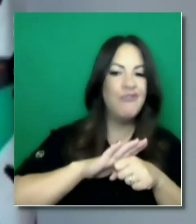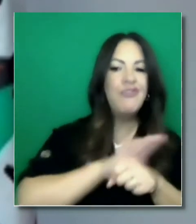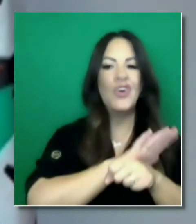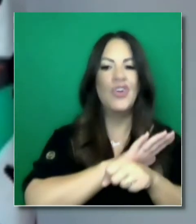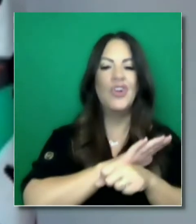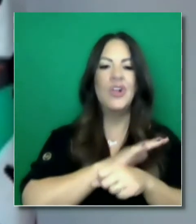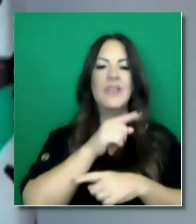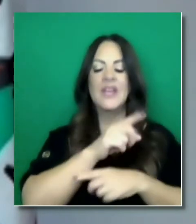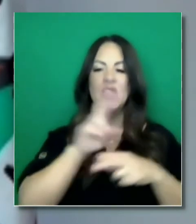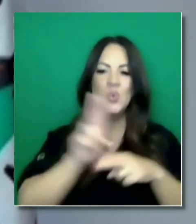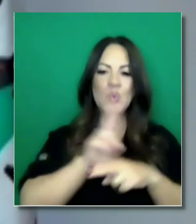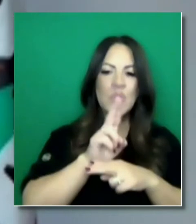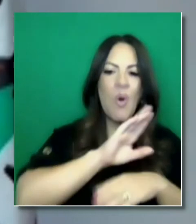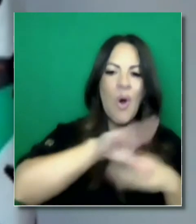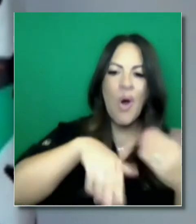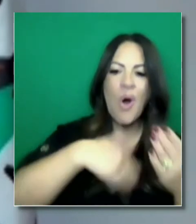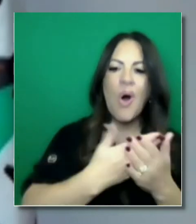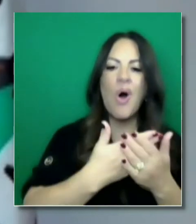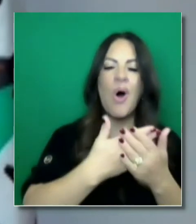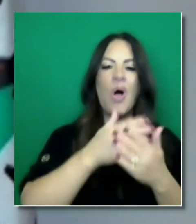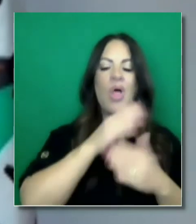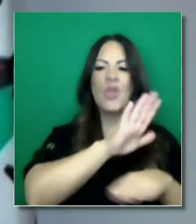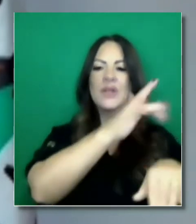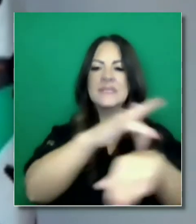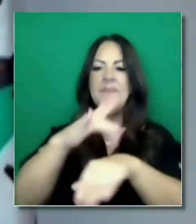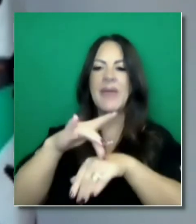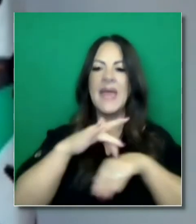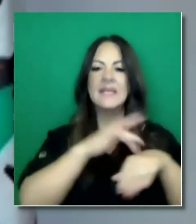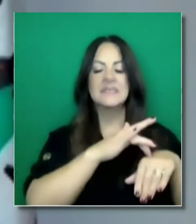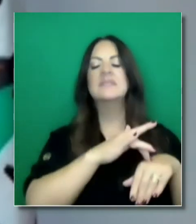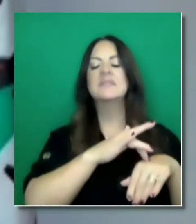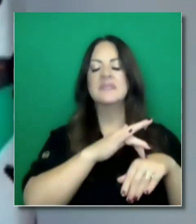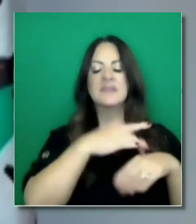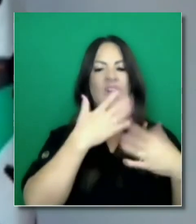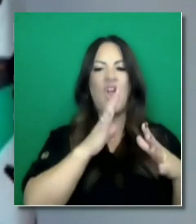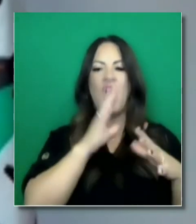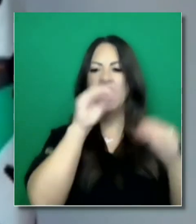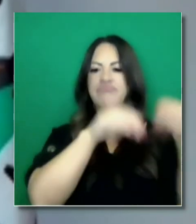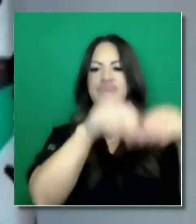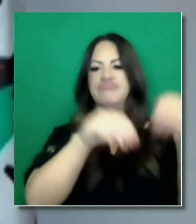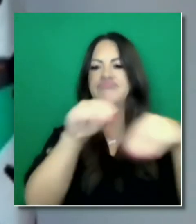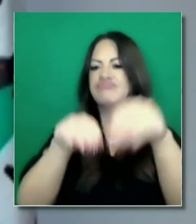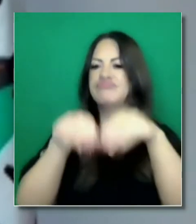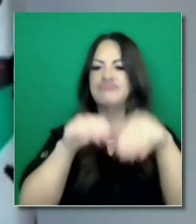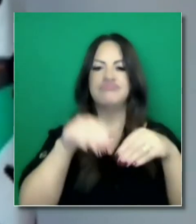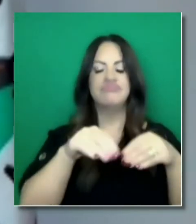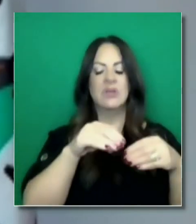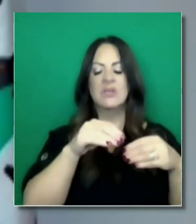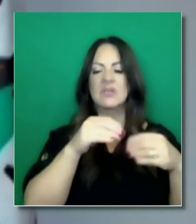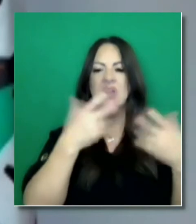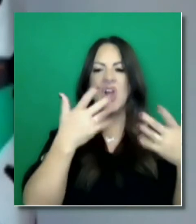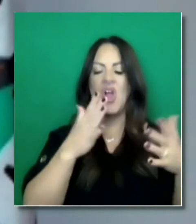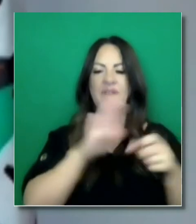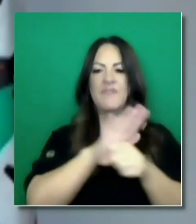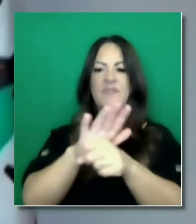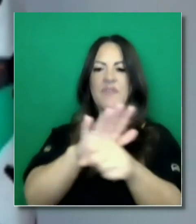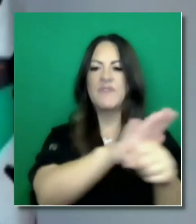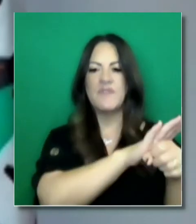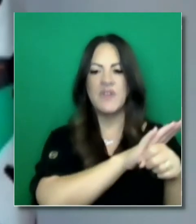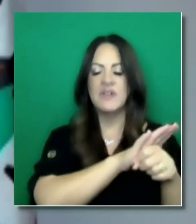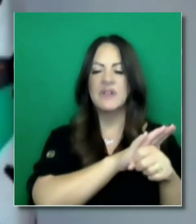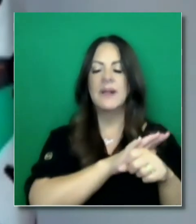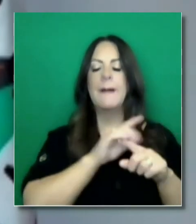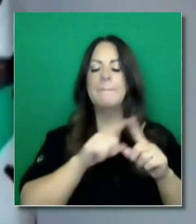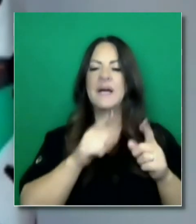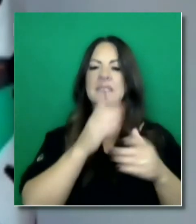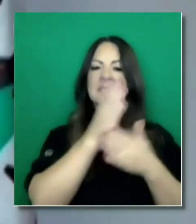care of patients, and we commend that important use of those spaces. But certainly